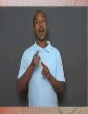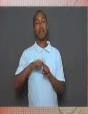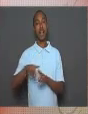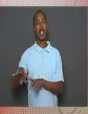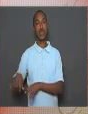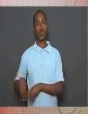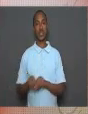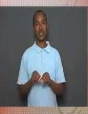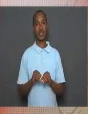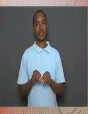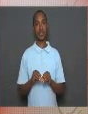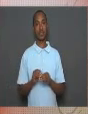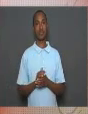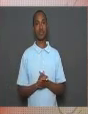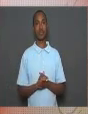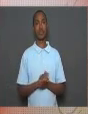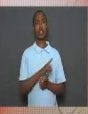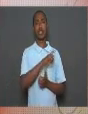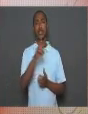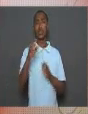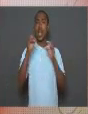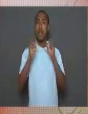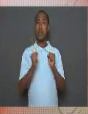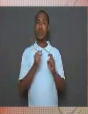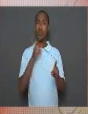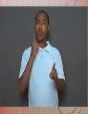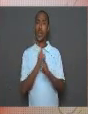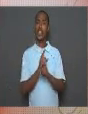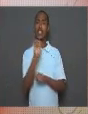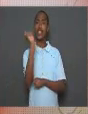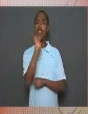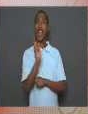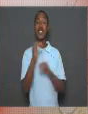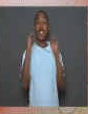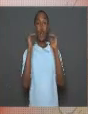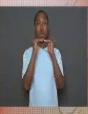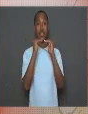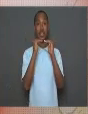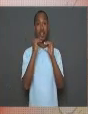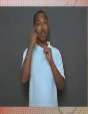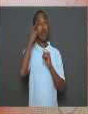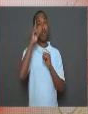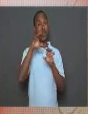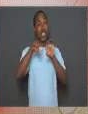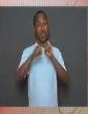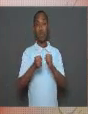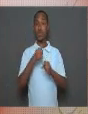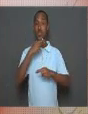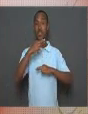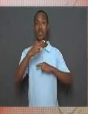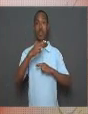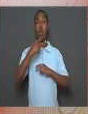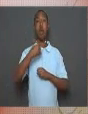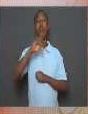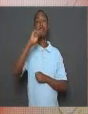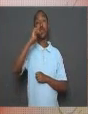Welcome back, students. Were you able to correctly write the equations for the